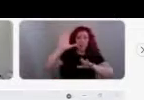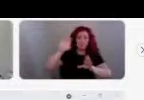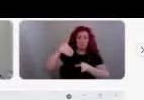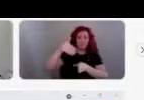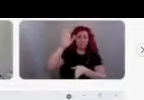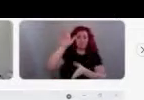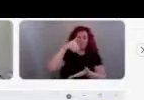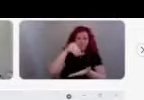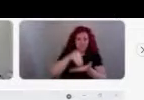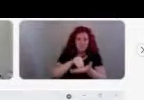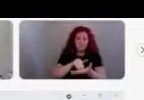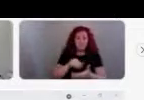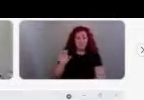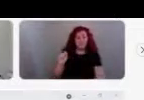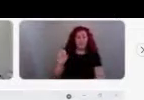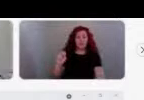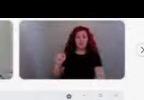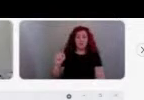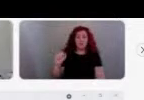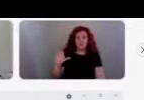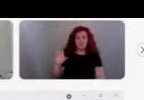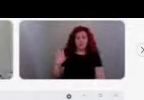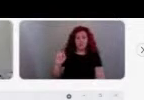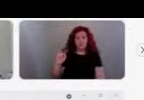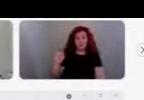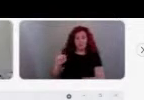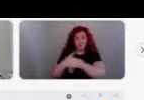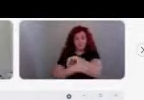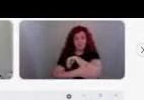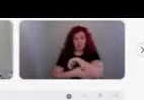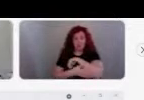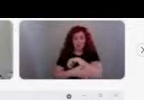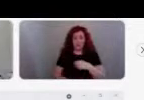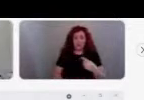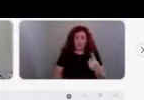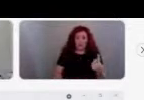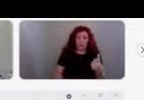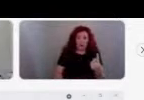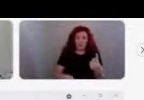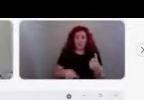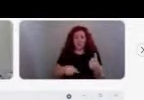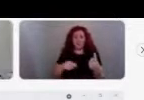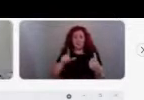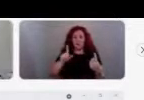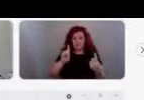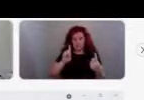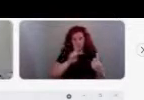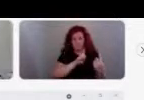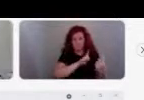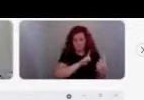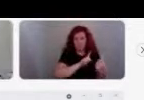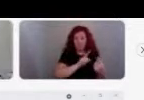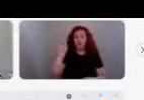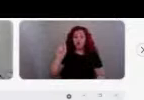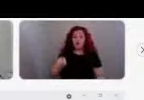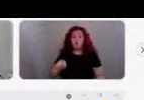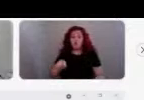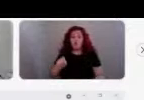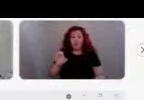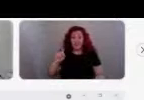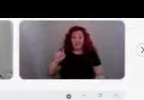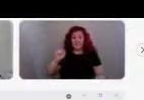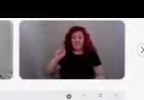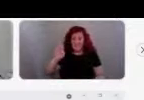county is one in in ld is in 1ld and tucson estates is in a